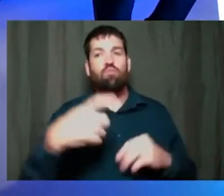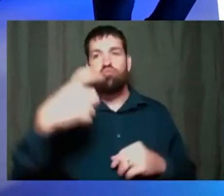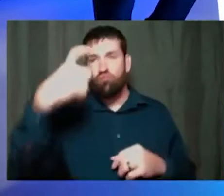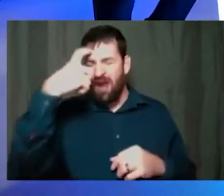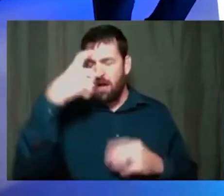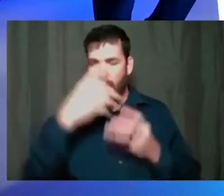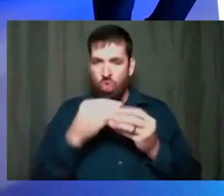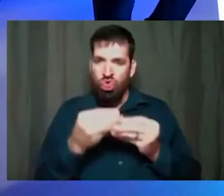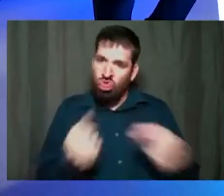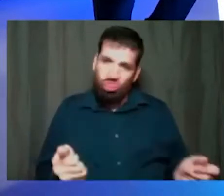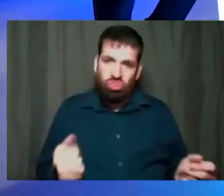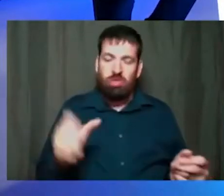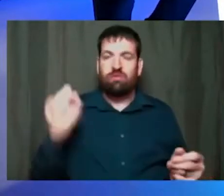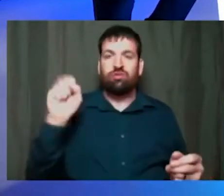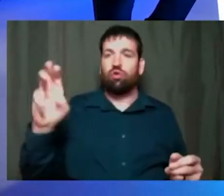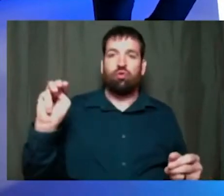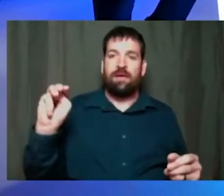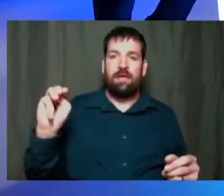so much love, but